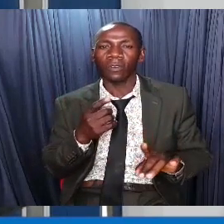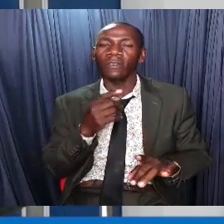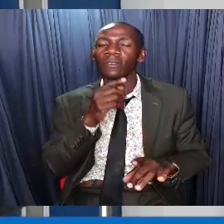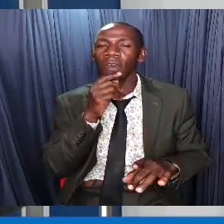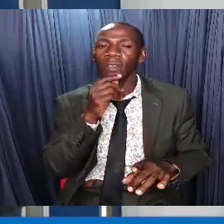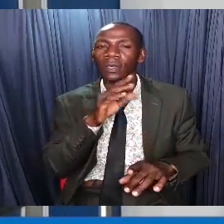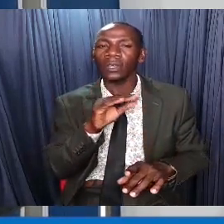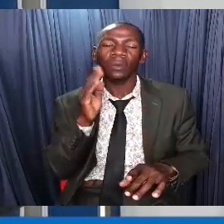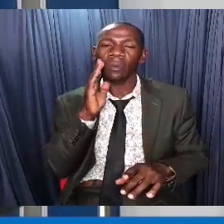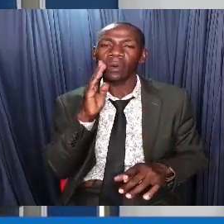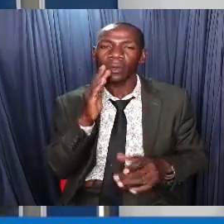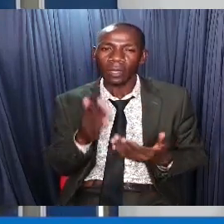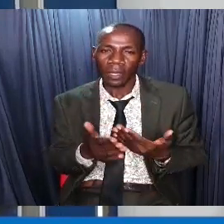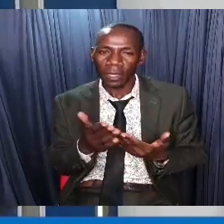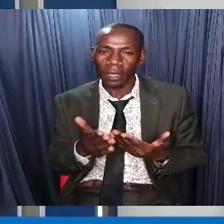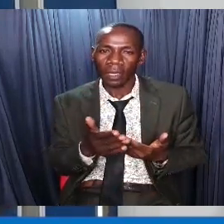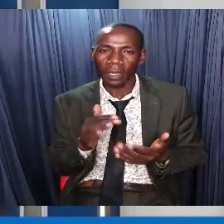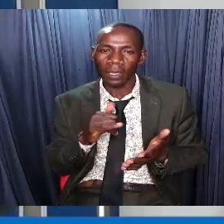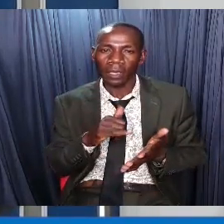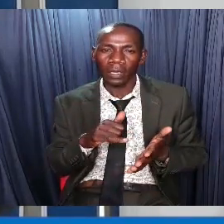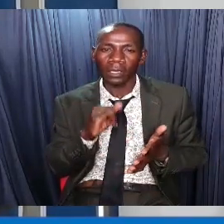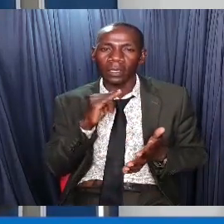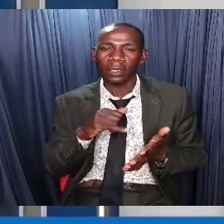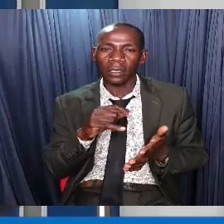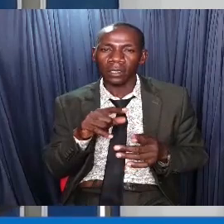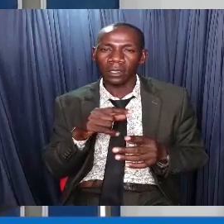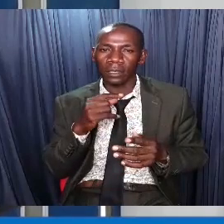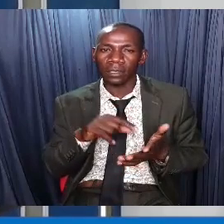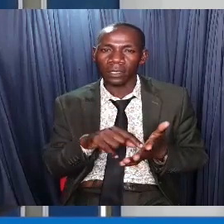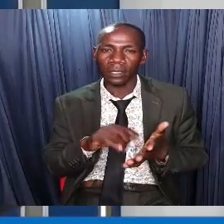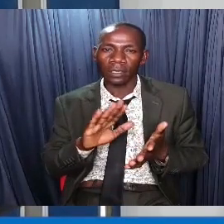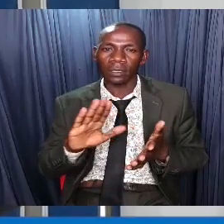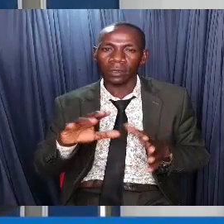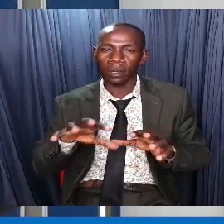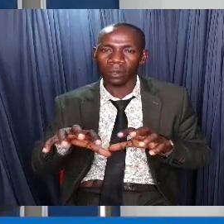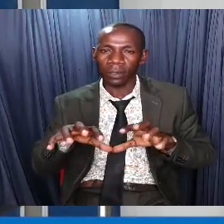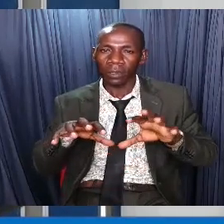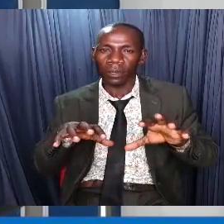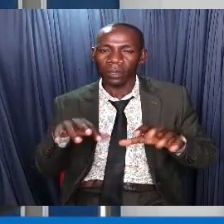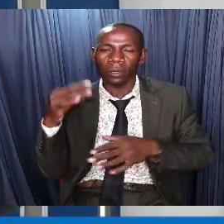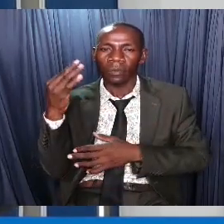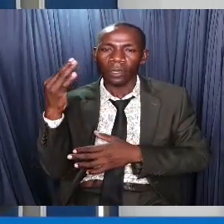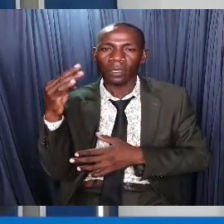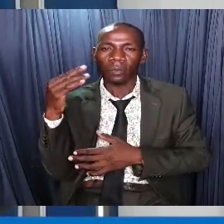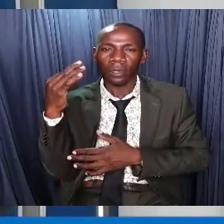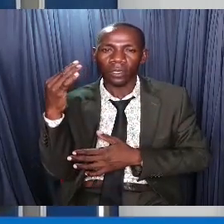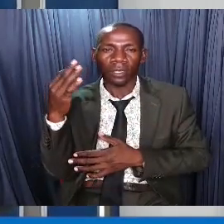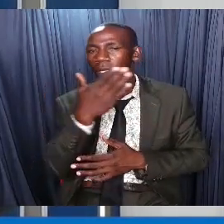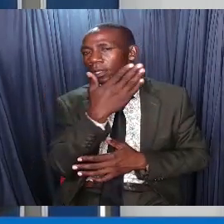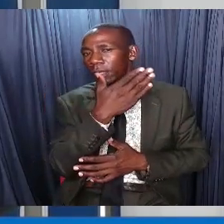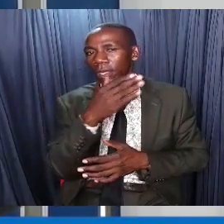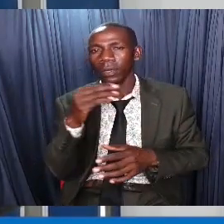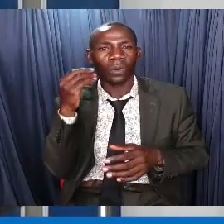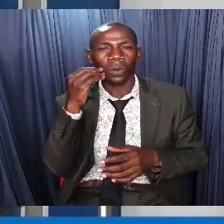aende ukatunze hii hela. More precious and conditioned by my parents. Lakini hilo ndilo kundi langu hilo. But that was my flock. Mhubiri anahubiri Mama America Juma kule